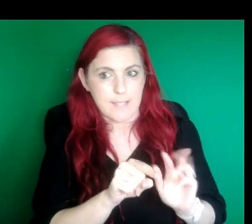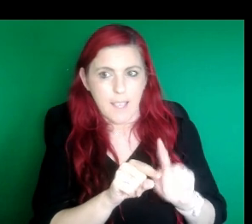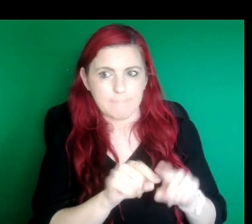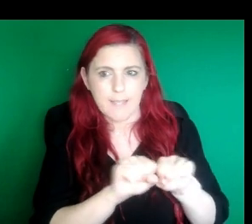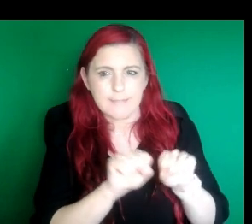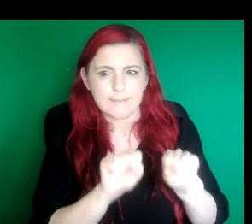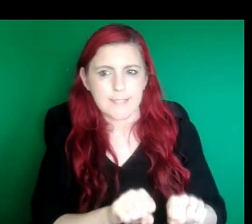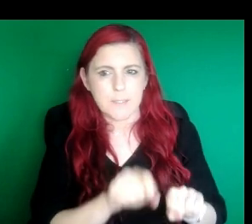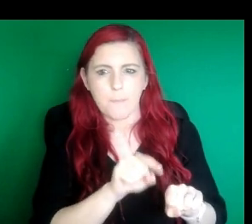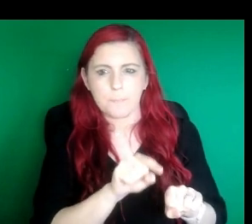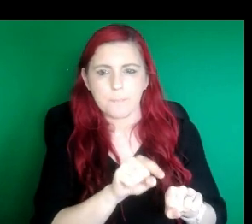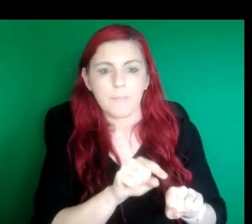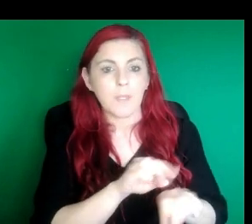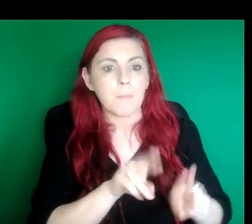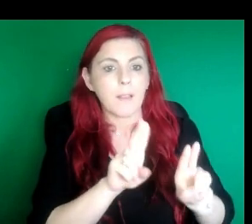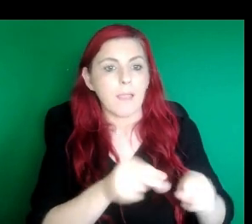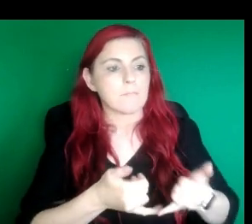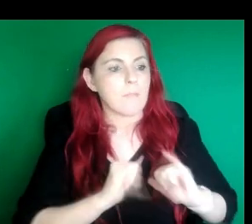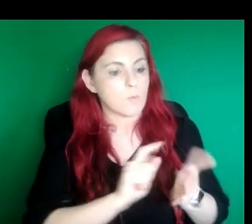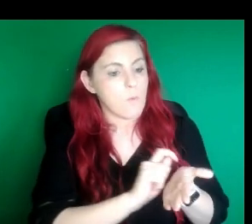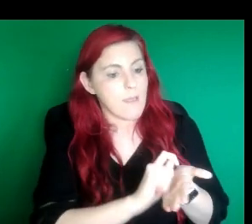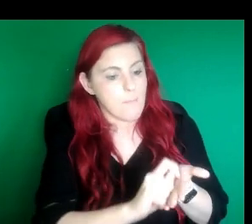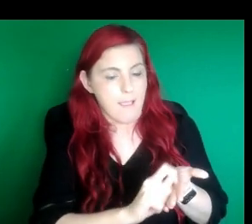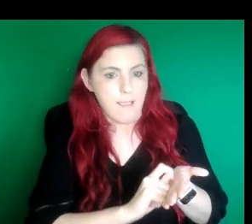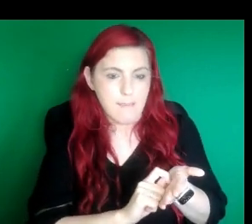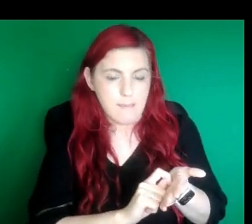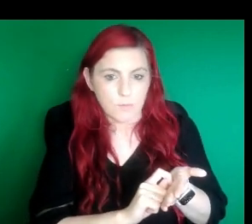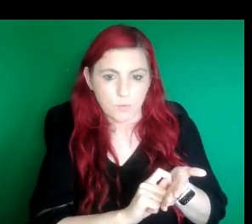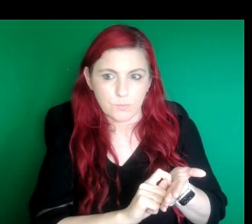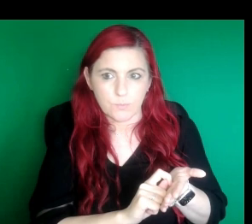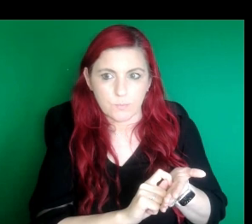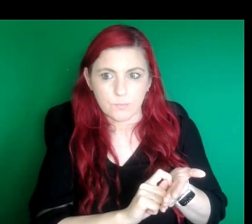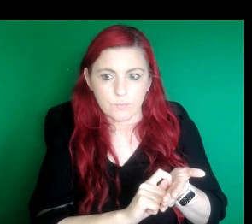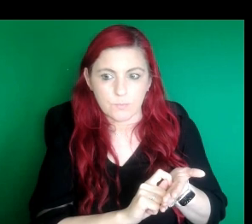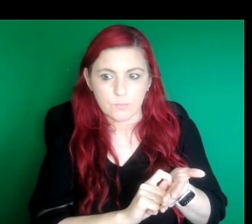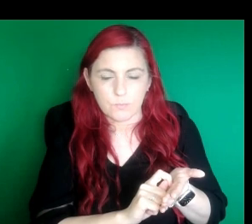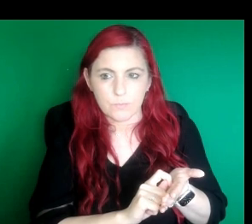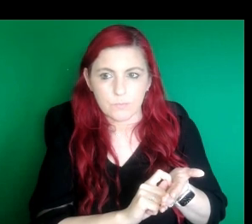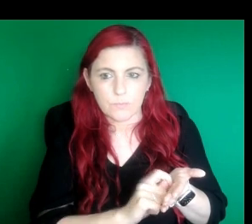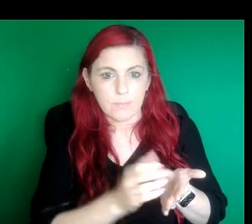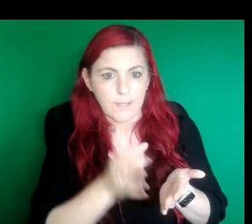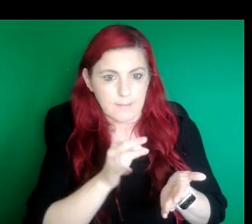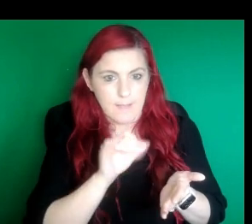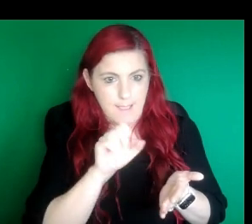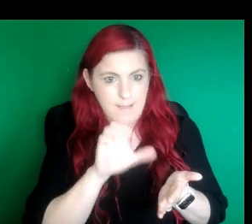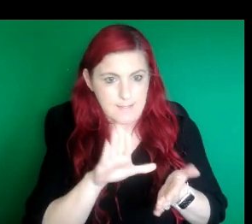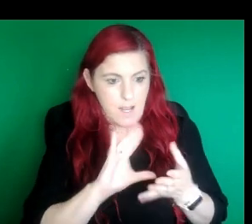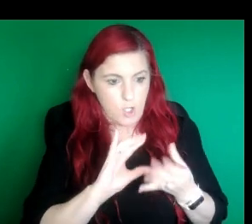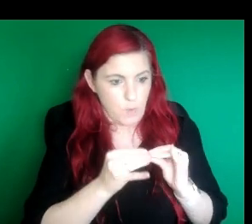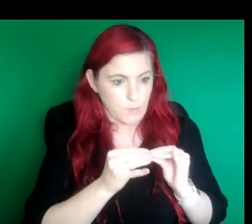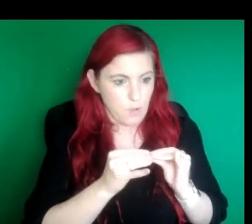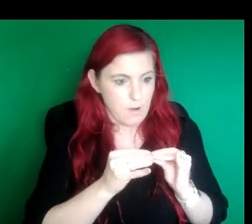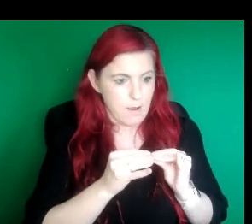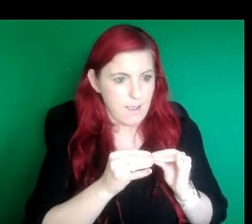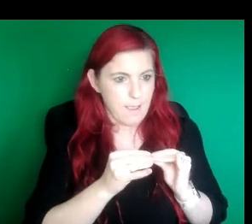a system where people can apply to have basically ISL interpretation